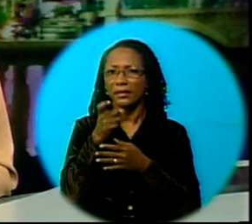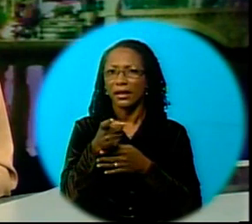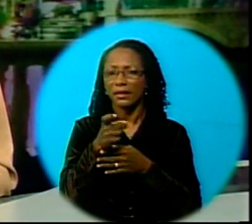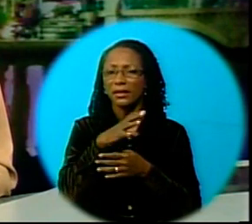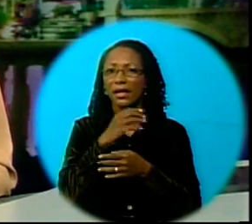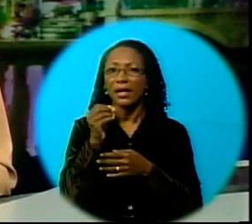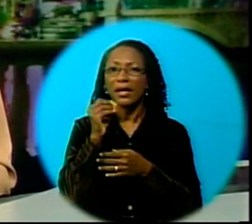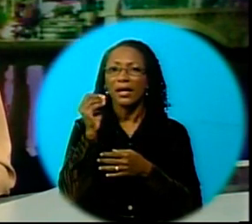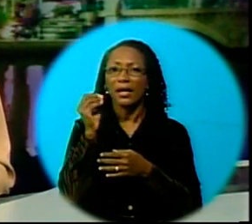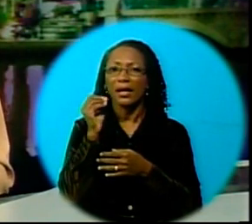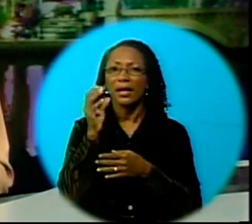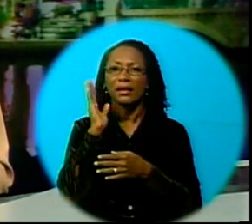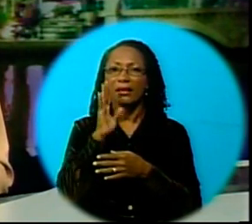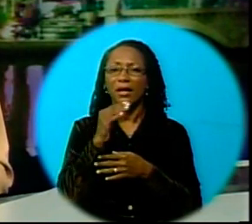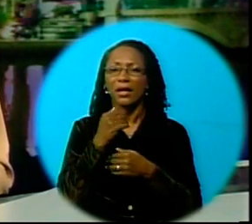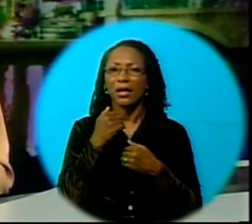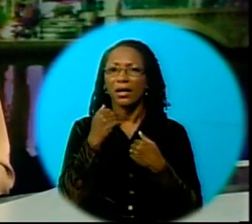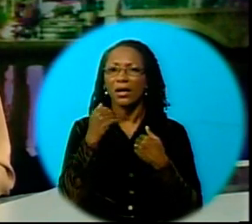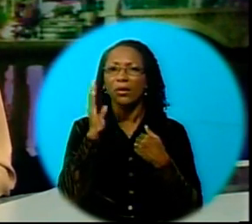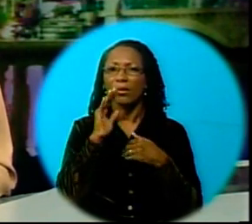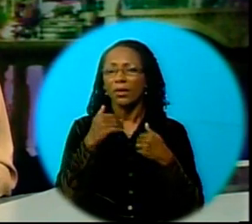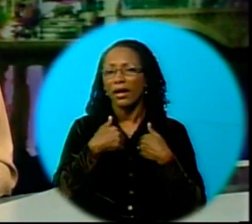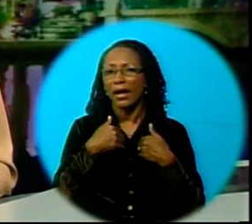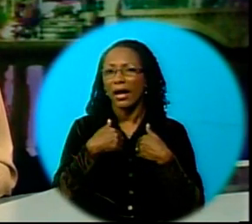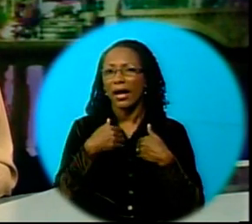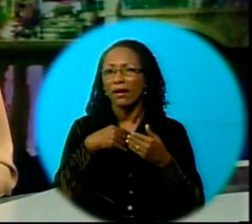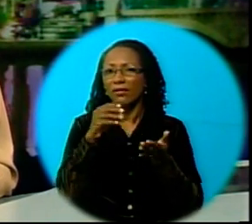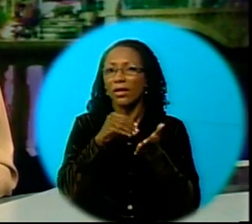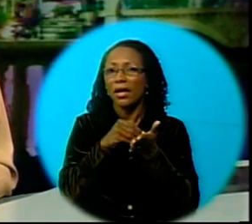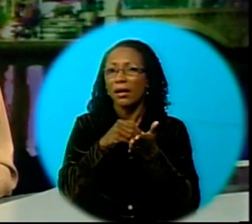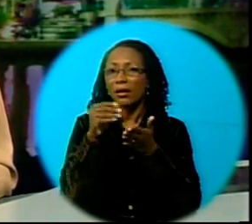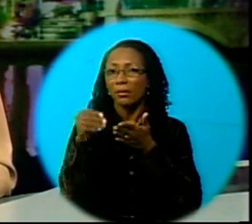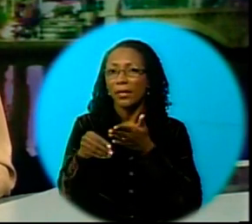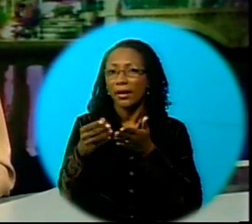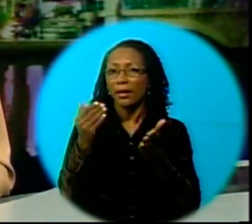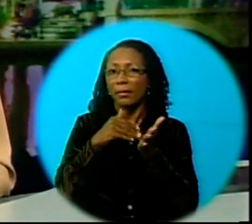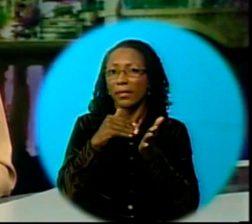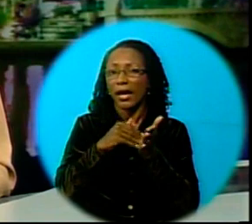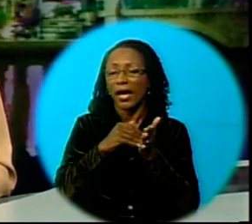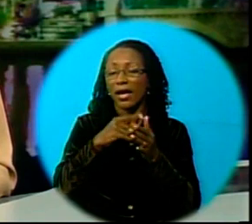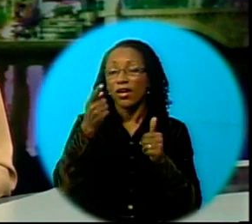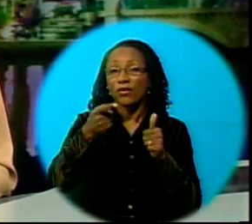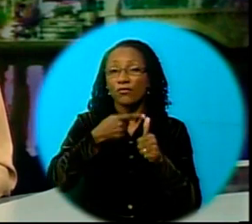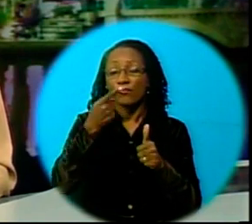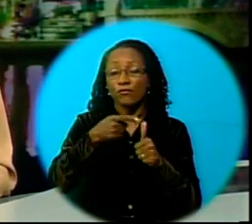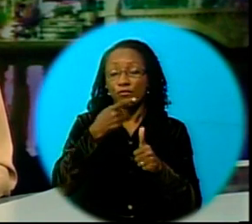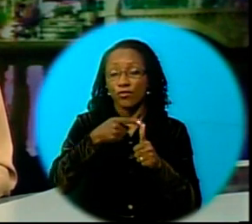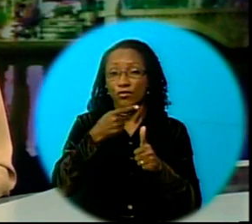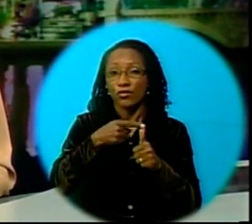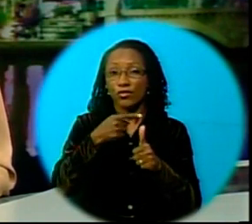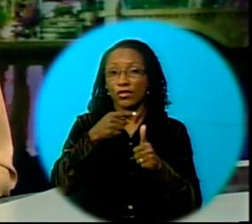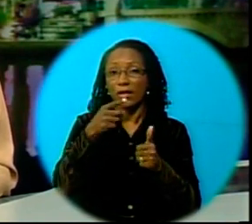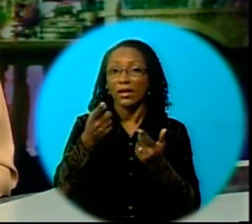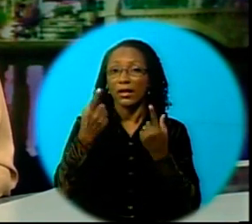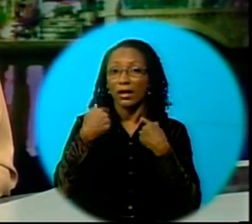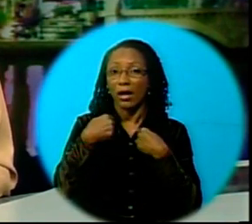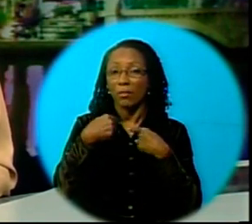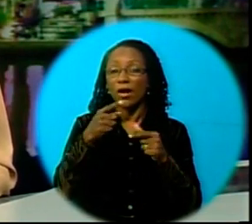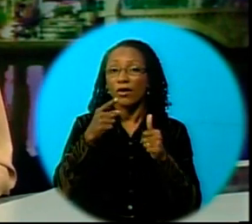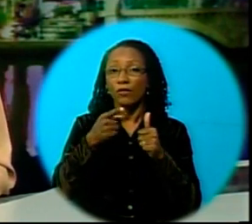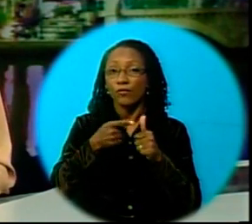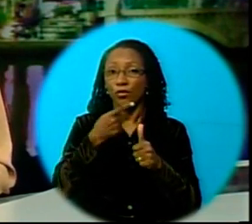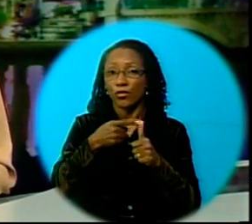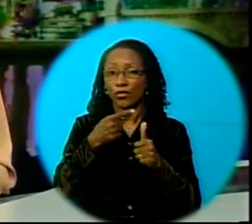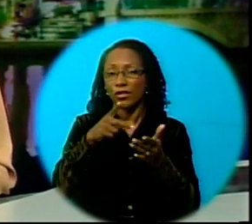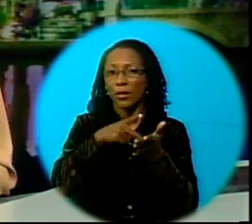on a first file, first served basis, which means those who filed early will receive theirs first. Under the